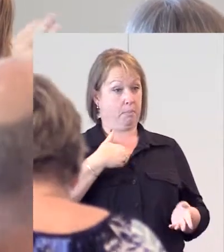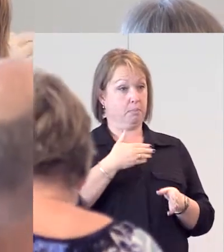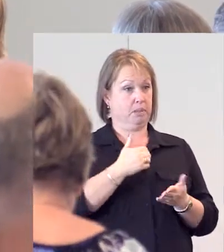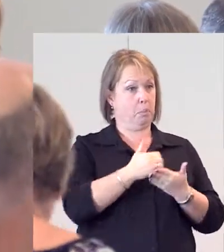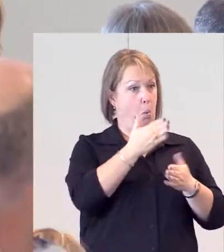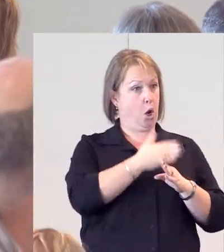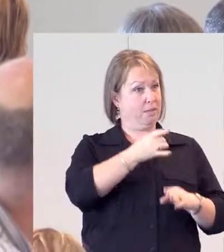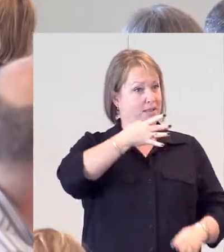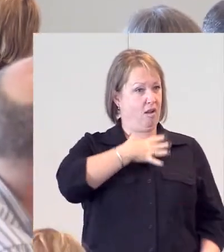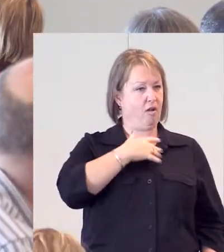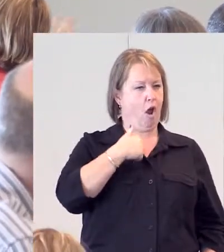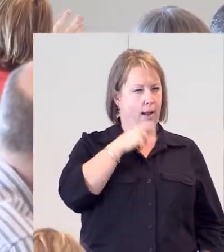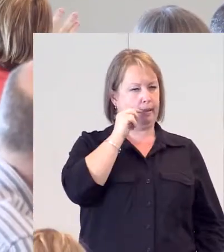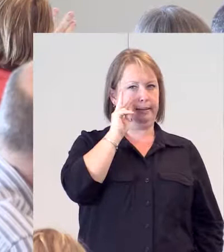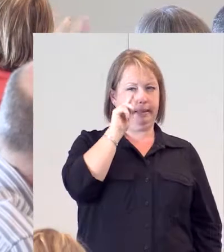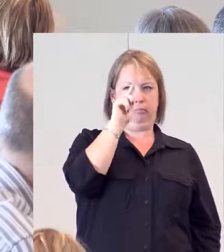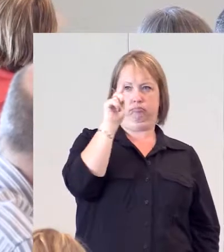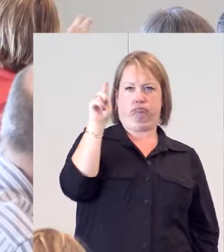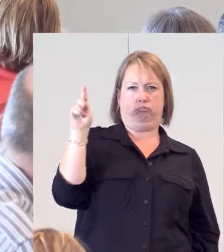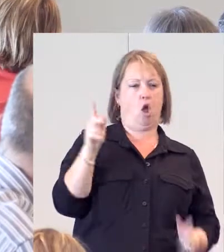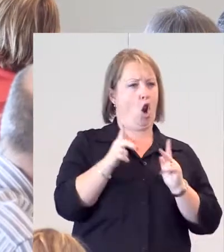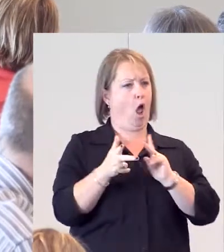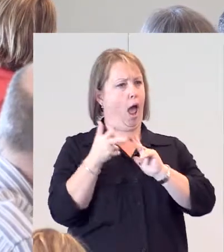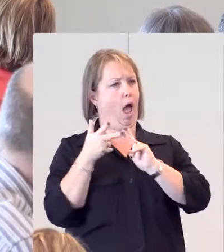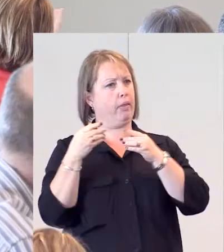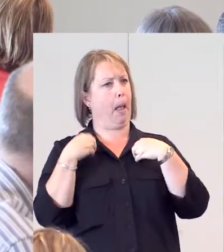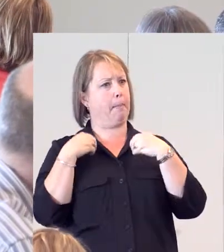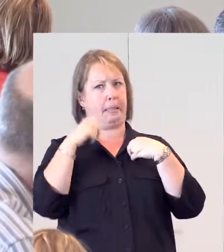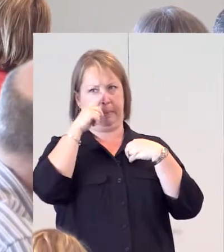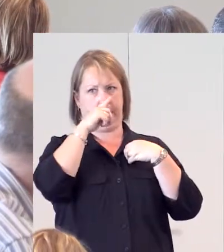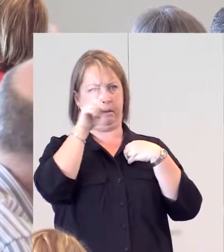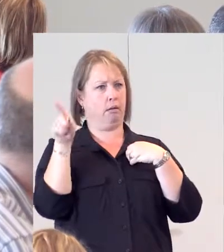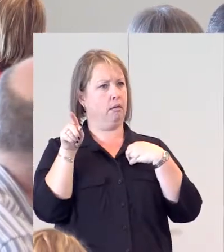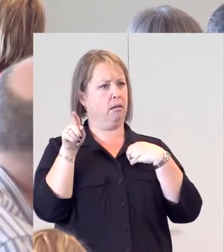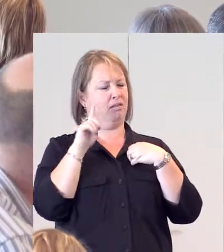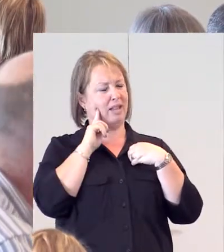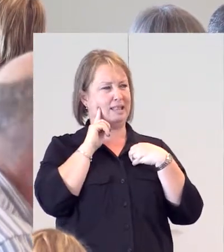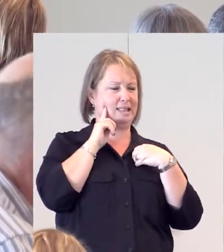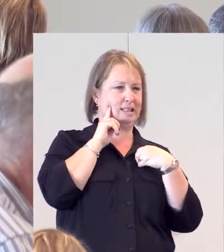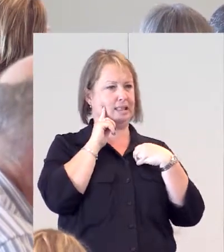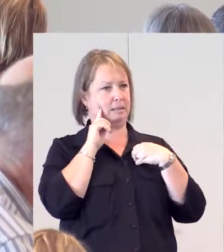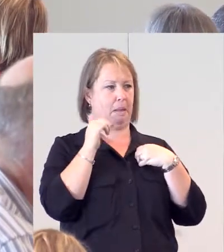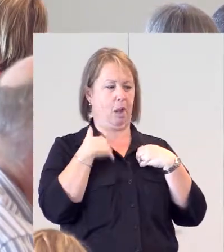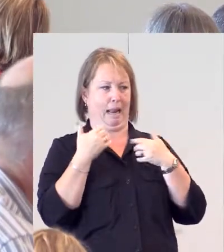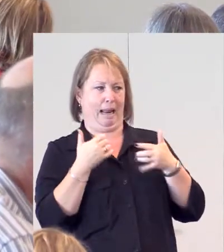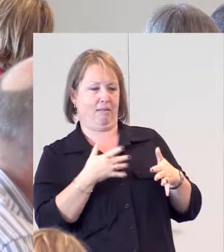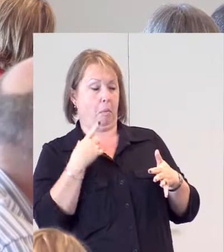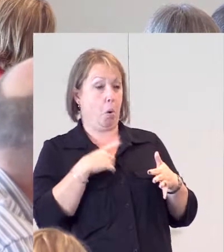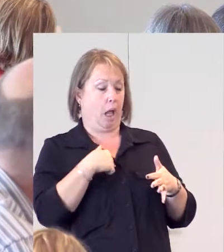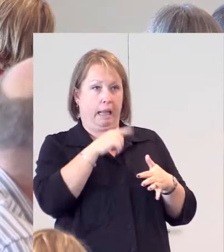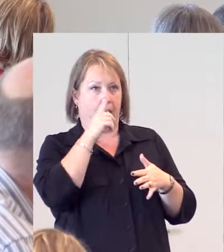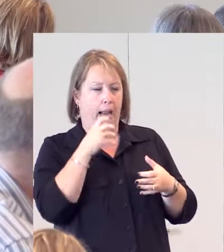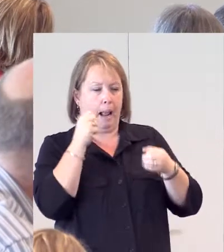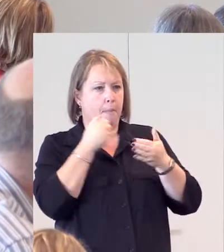I'm seeing that around a lot of people in other companies as well, and they're saying, well, maybe it's time I went somewhere else because I can't get permanent